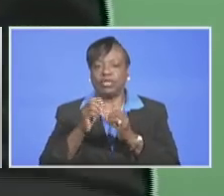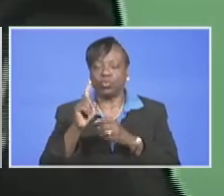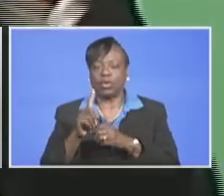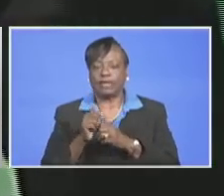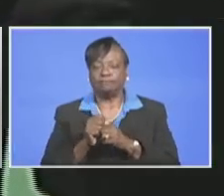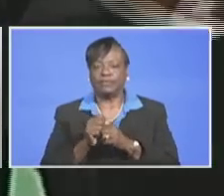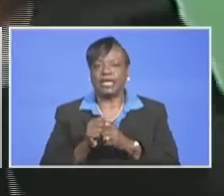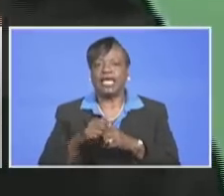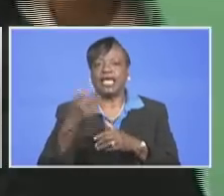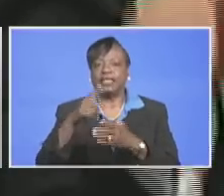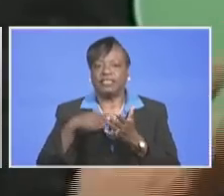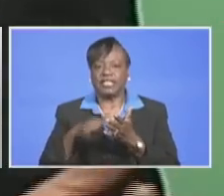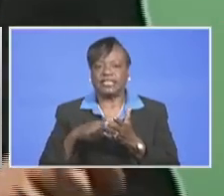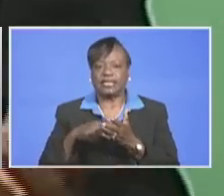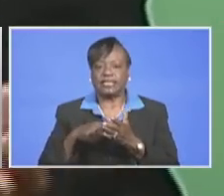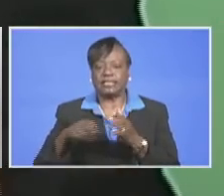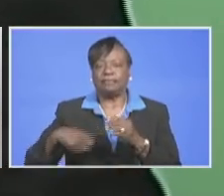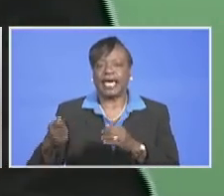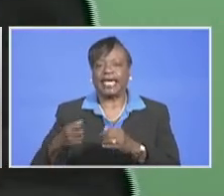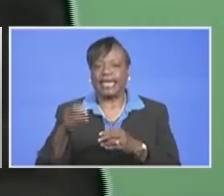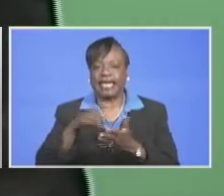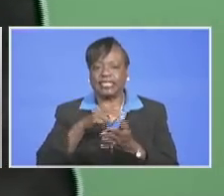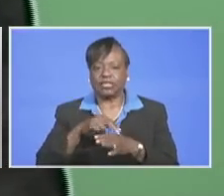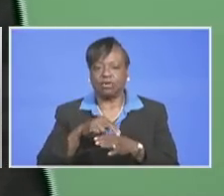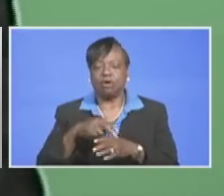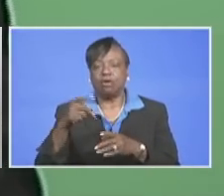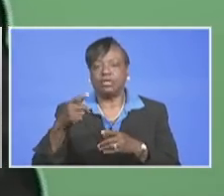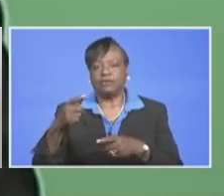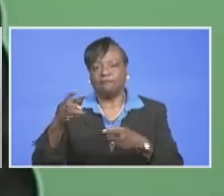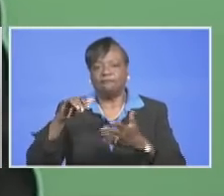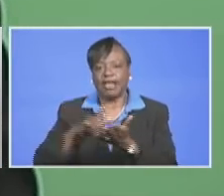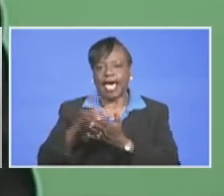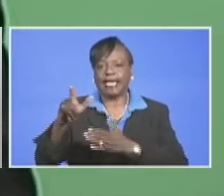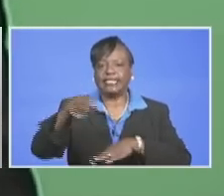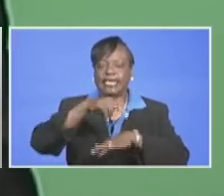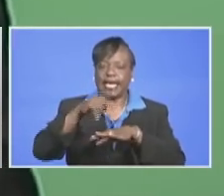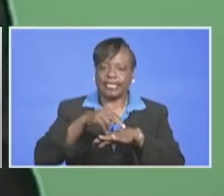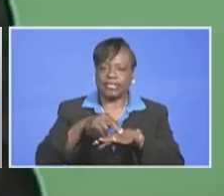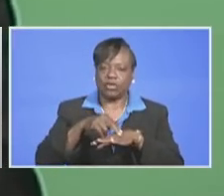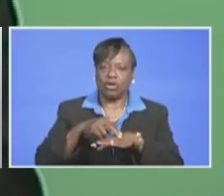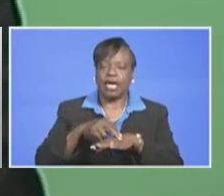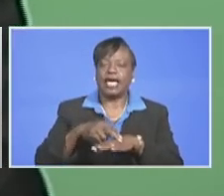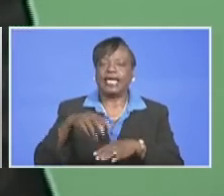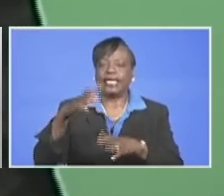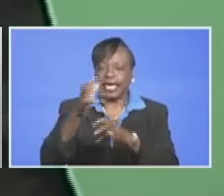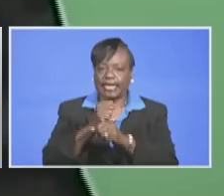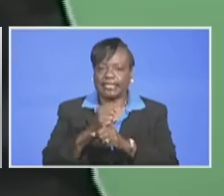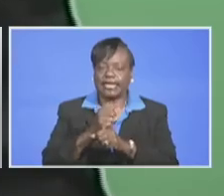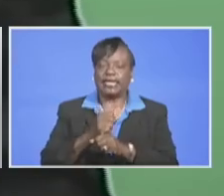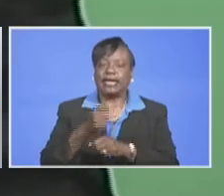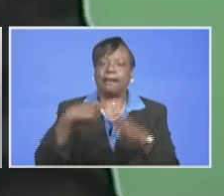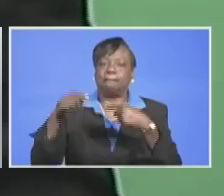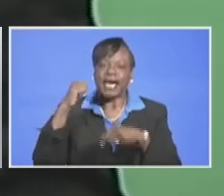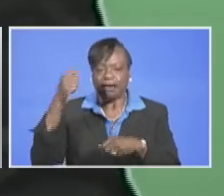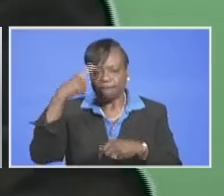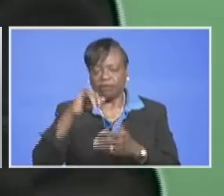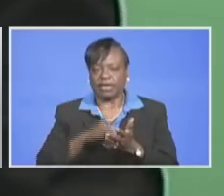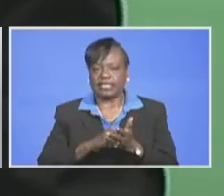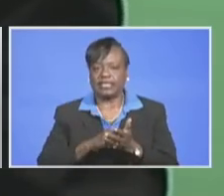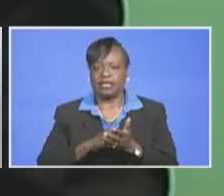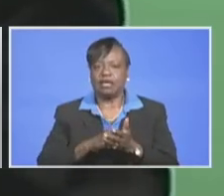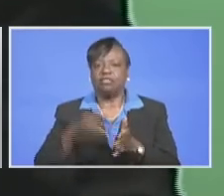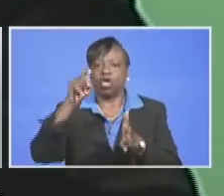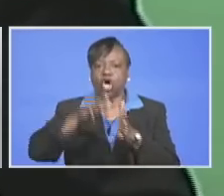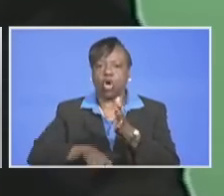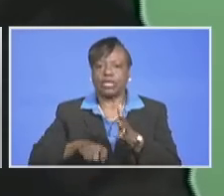Nassau. As an island boy, this is very important to me, for enrollment and return for the collection of a passport. The total estimated cost for the